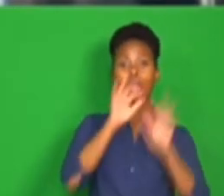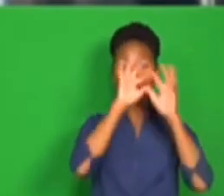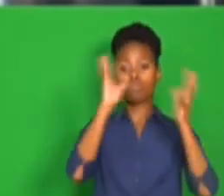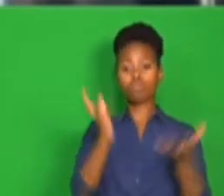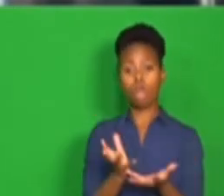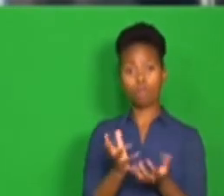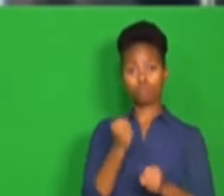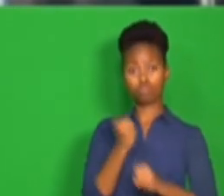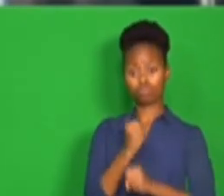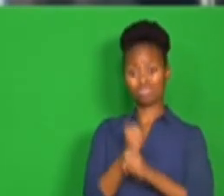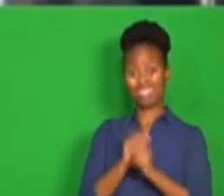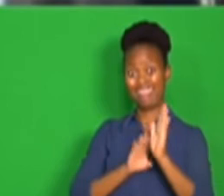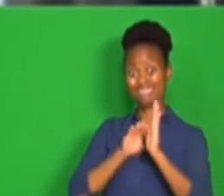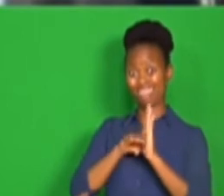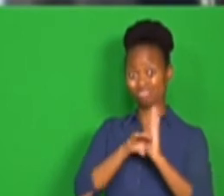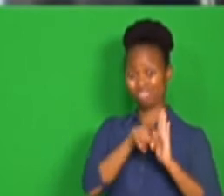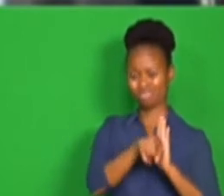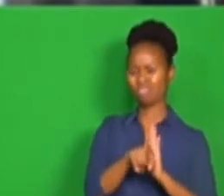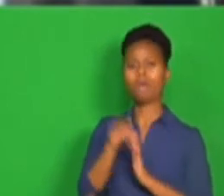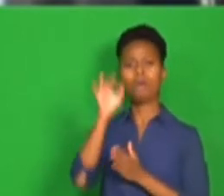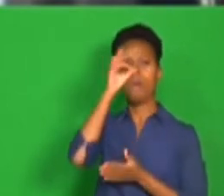inflation, rising oil